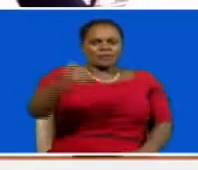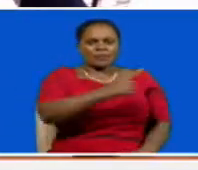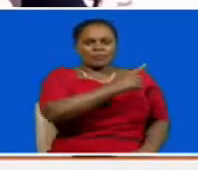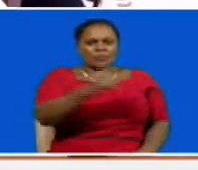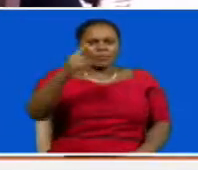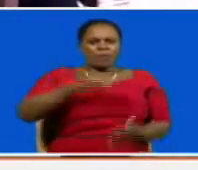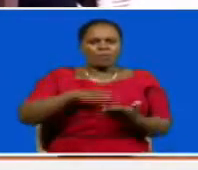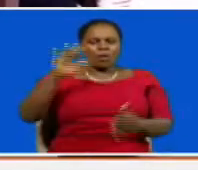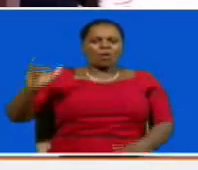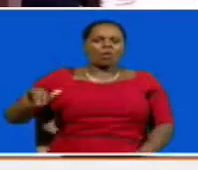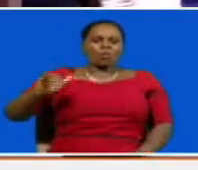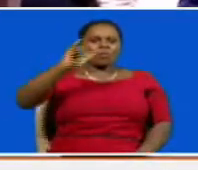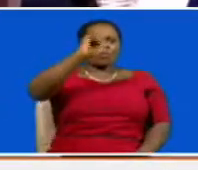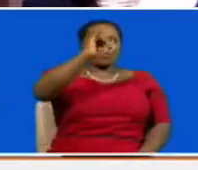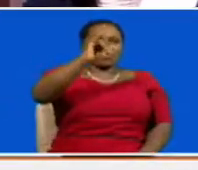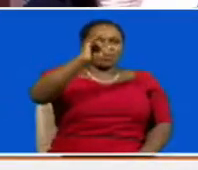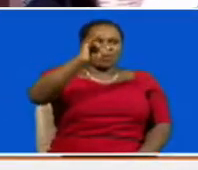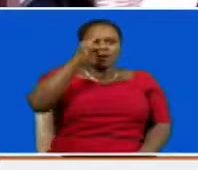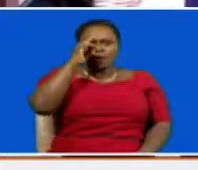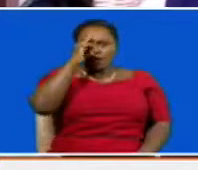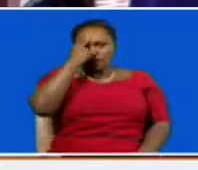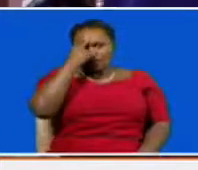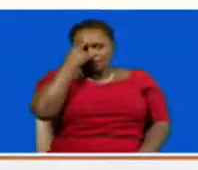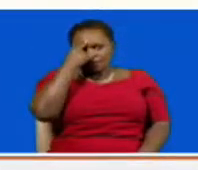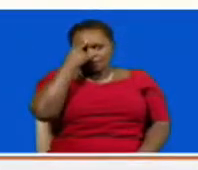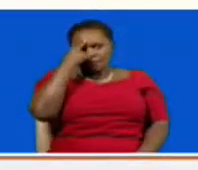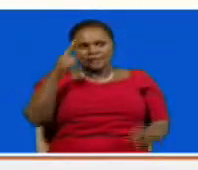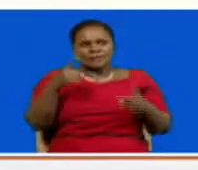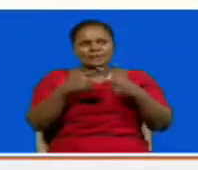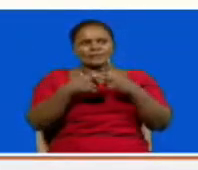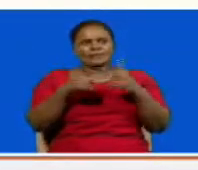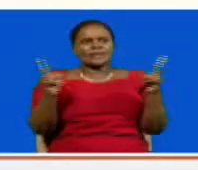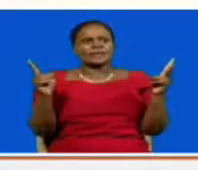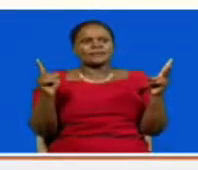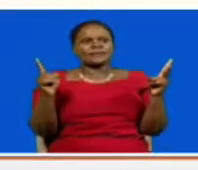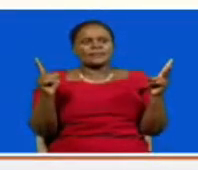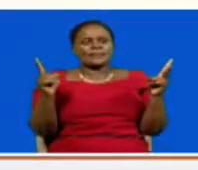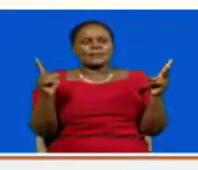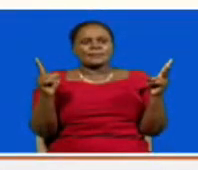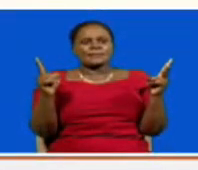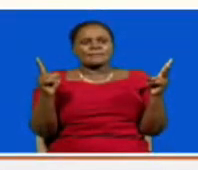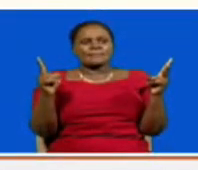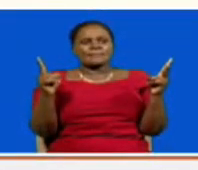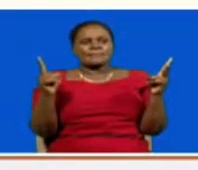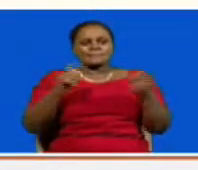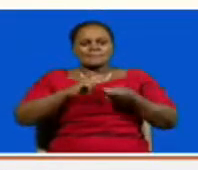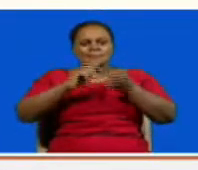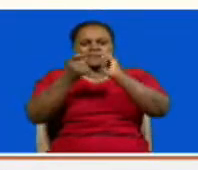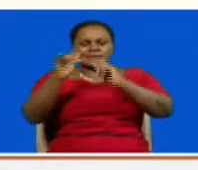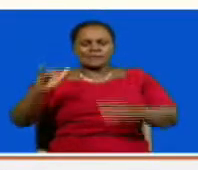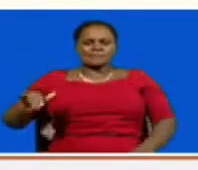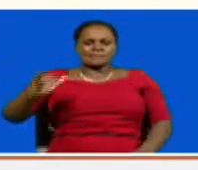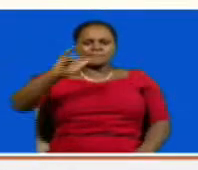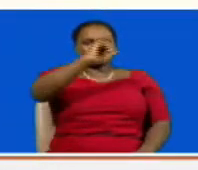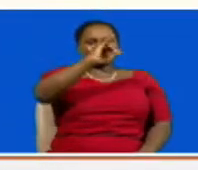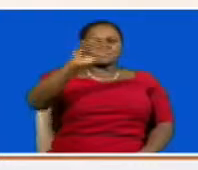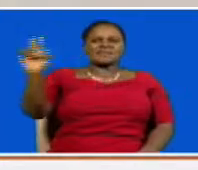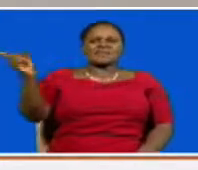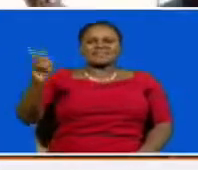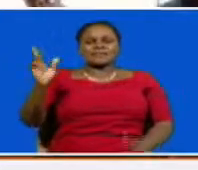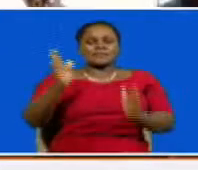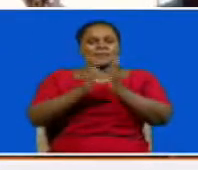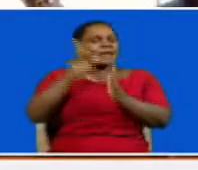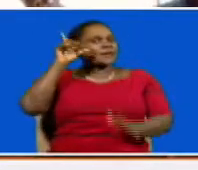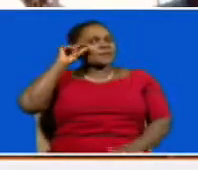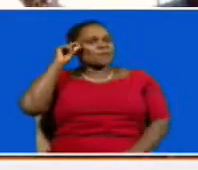and more airlines, Indian airlines, are now starting their scheduled flights to Nairobi and